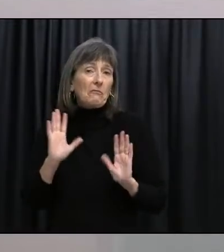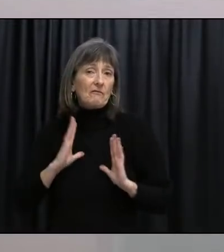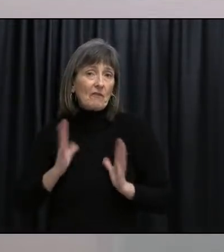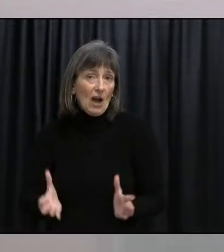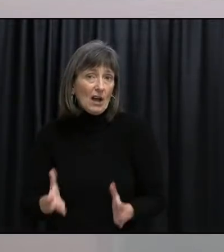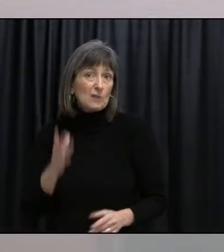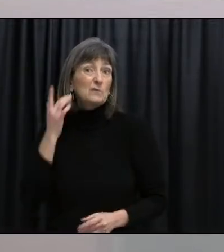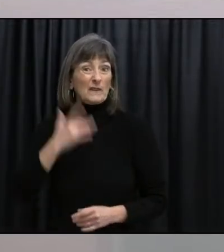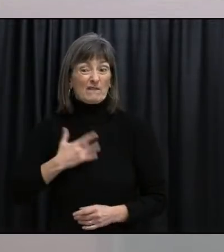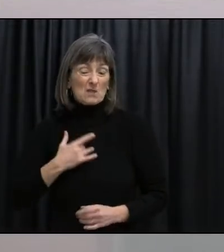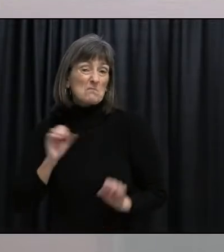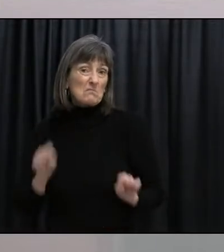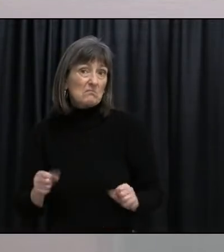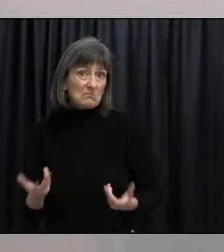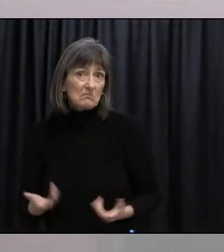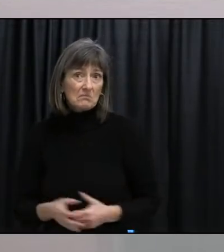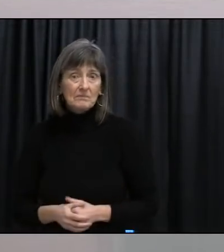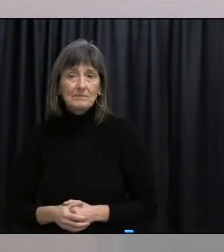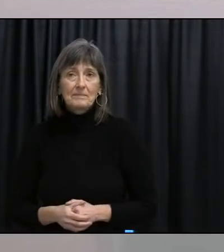Thank you.